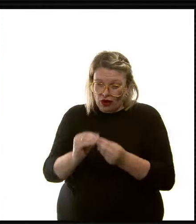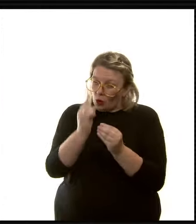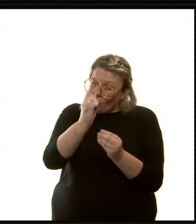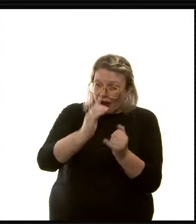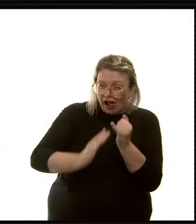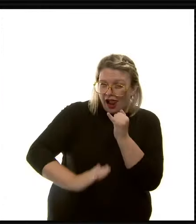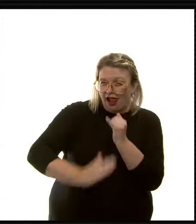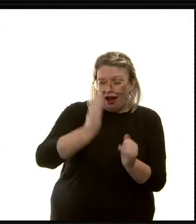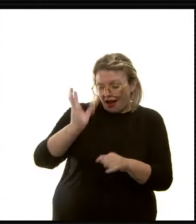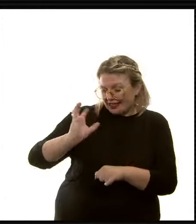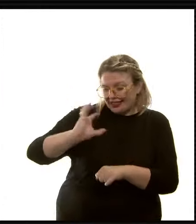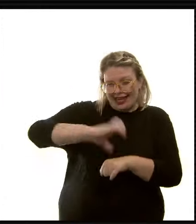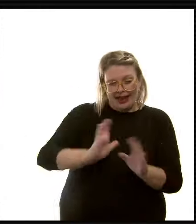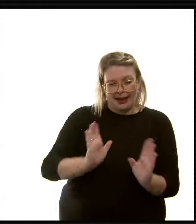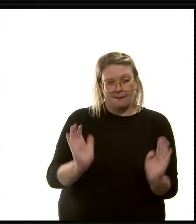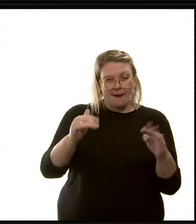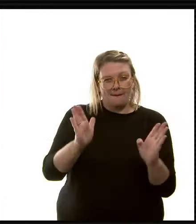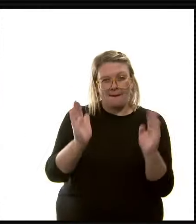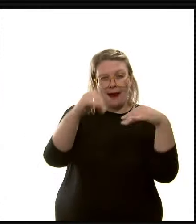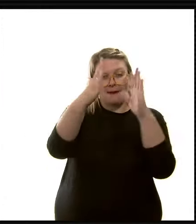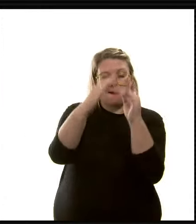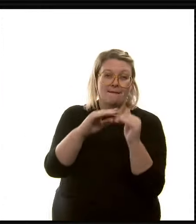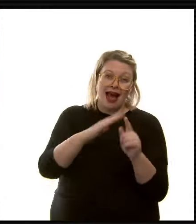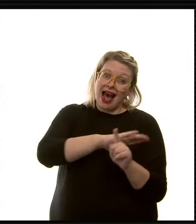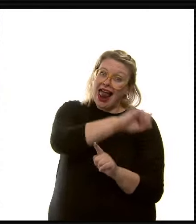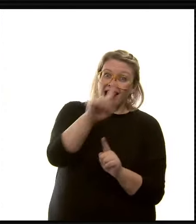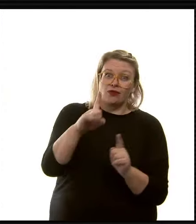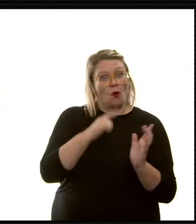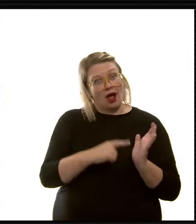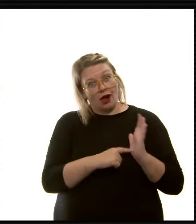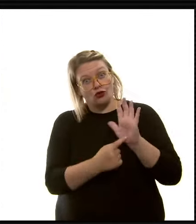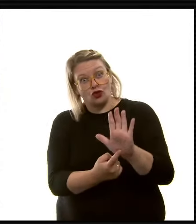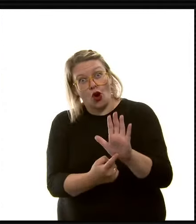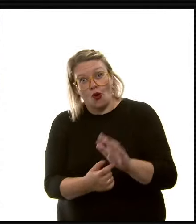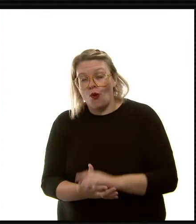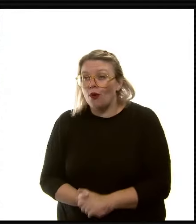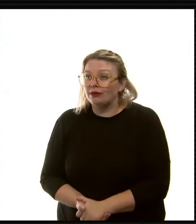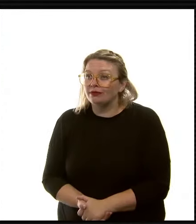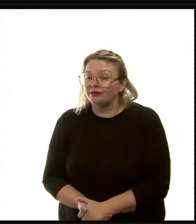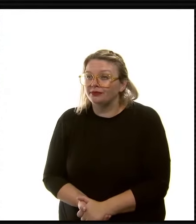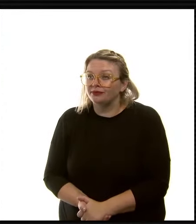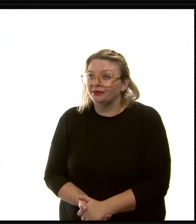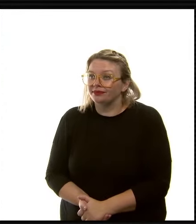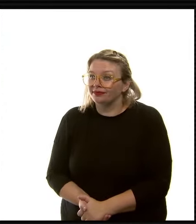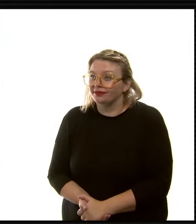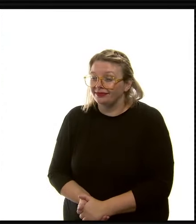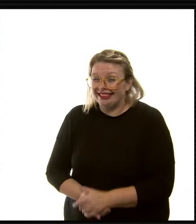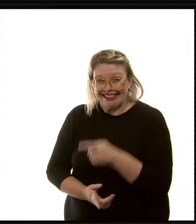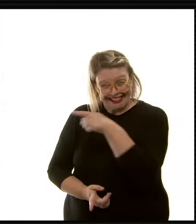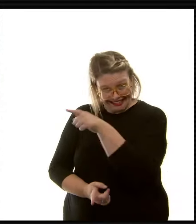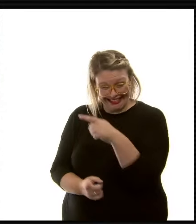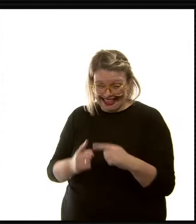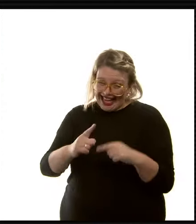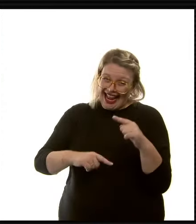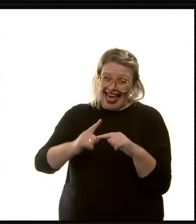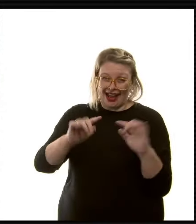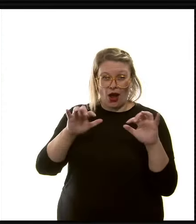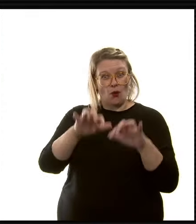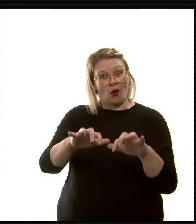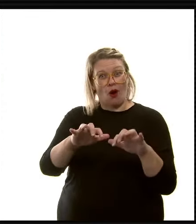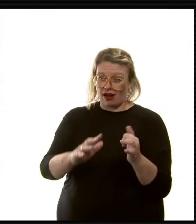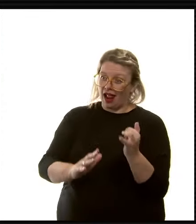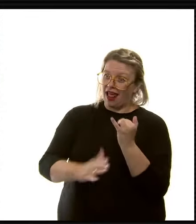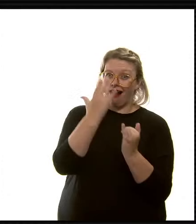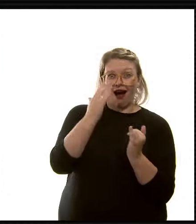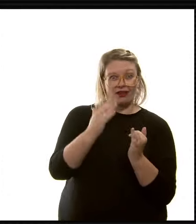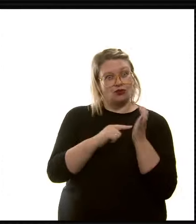creation where it will be unveiled during the grand finale. This is going to be the LEGOCon showstopper. This is a big